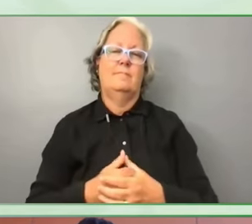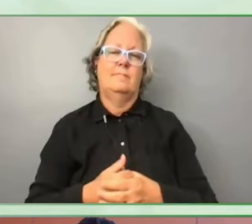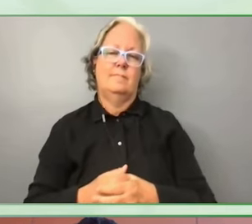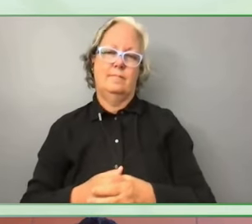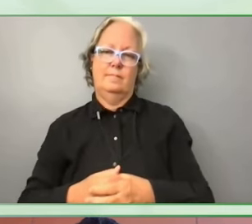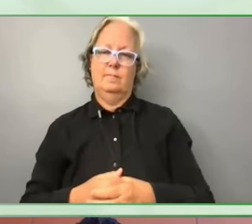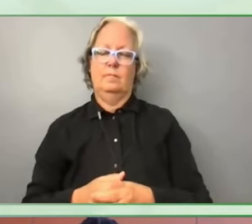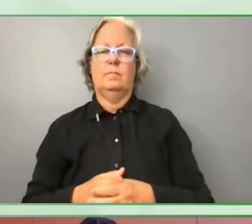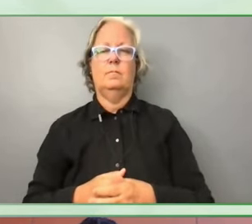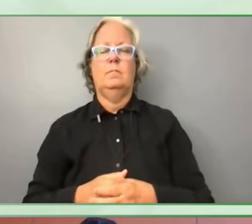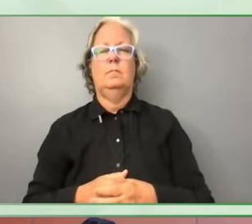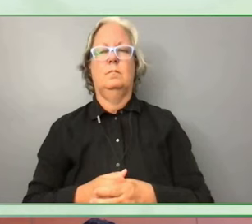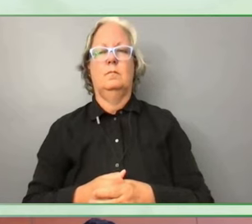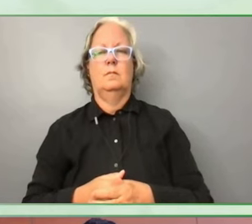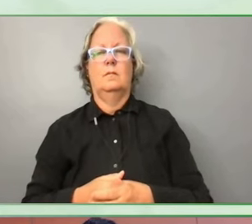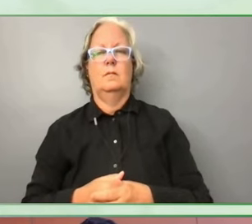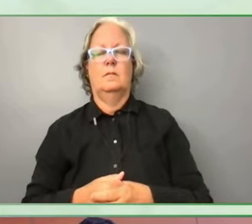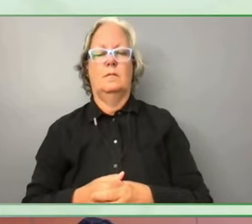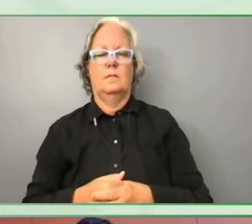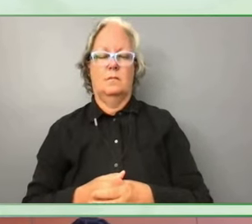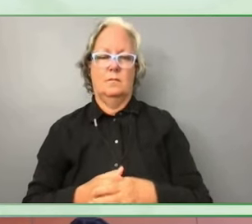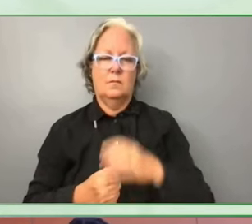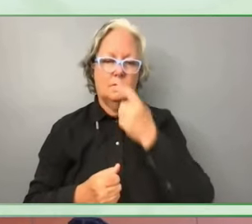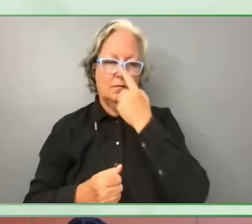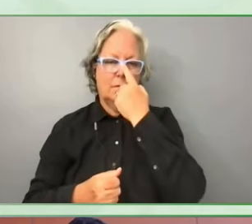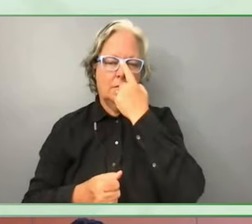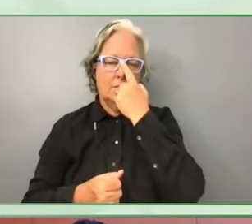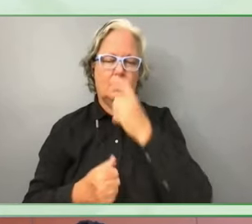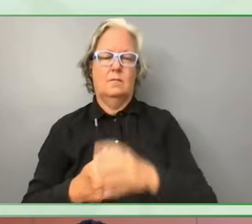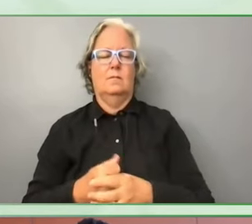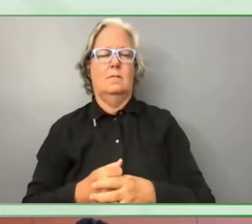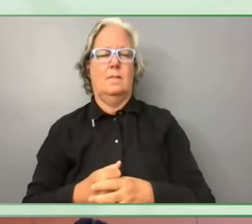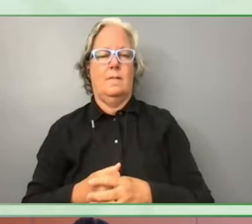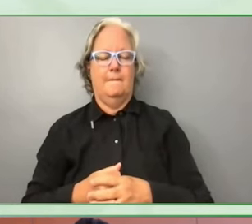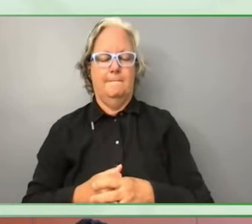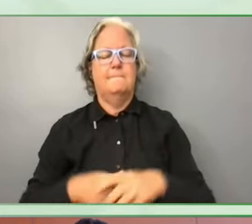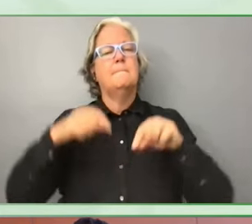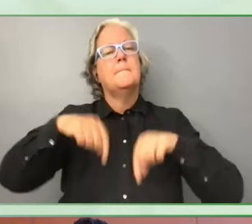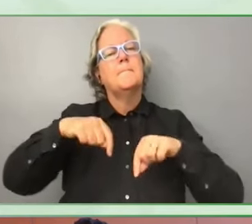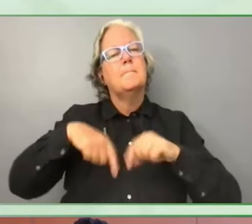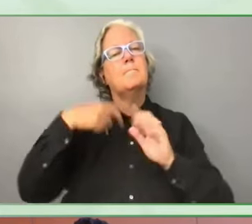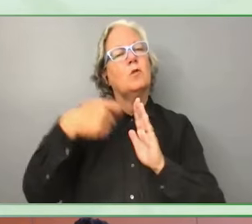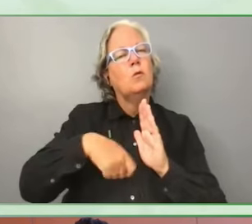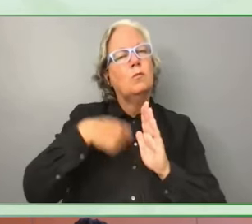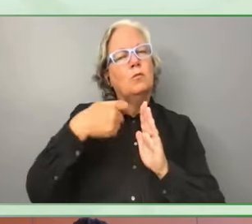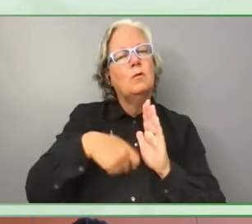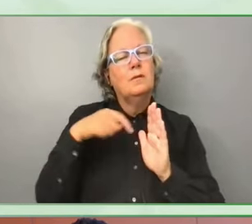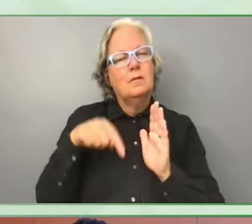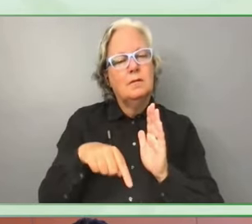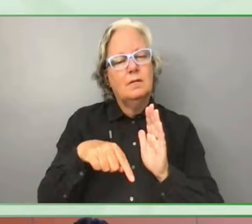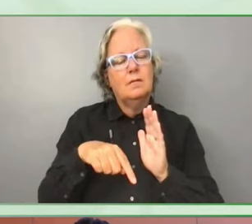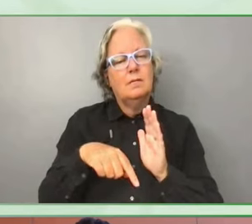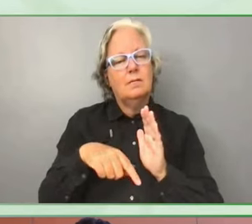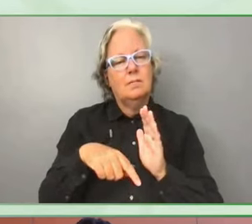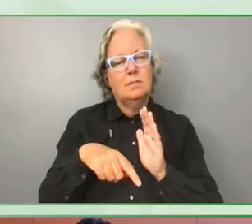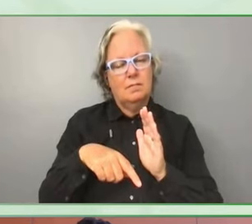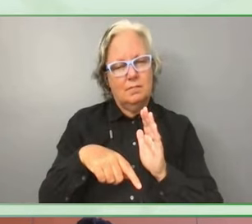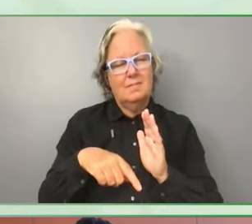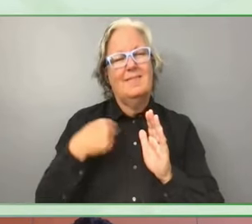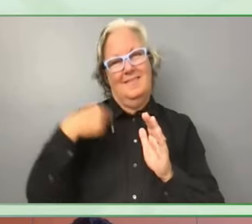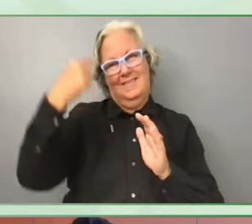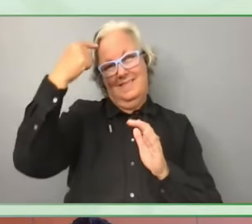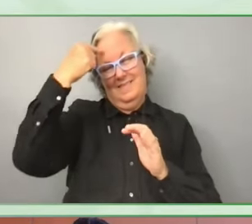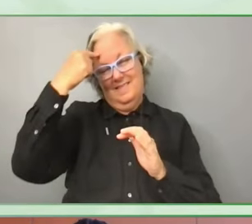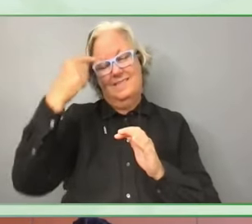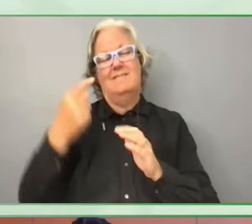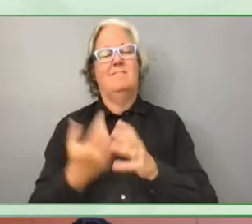What was the innovative part of this project? Now, there is, I would say without any fear or favor, that